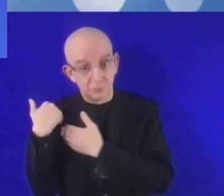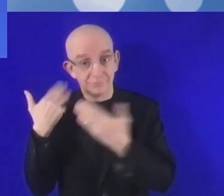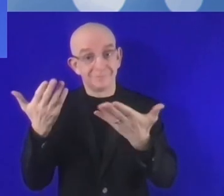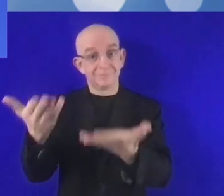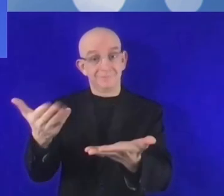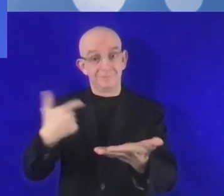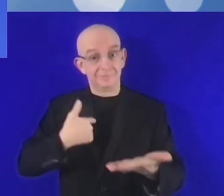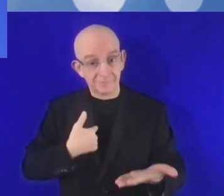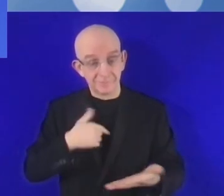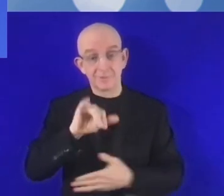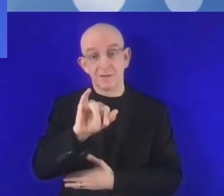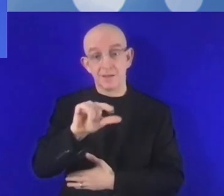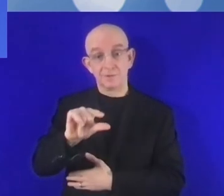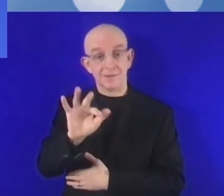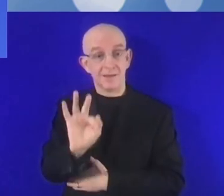of the program